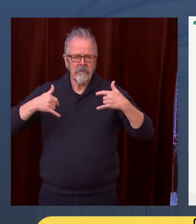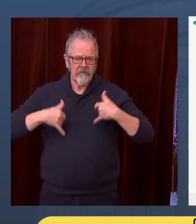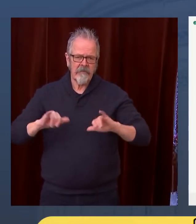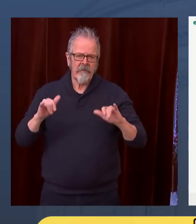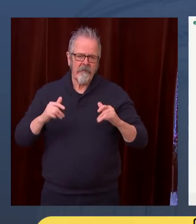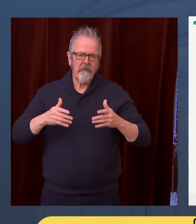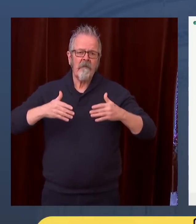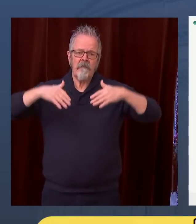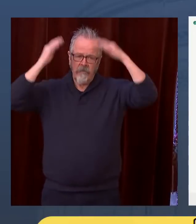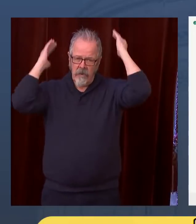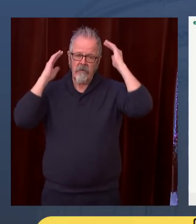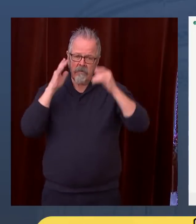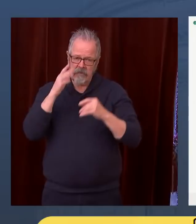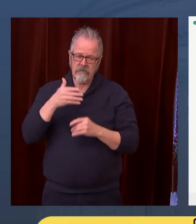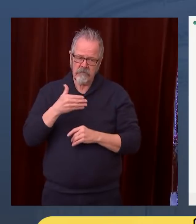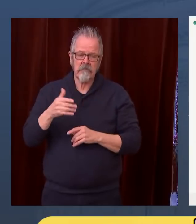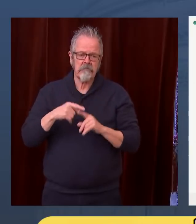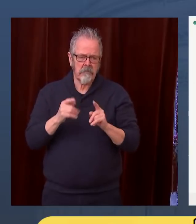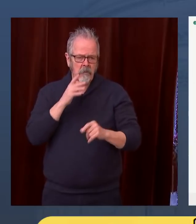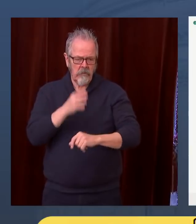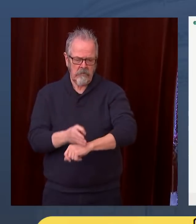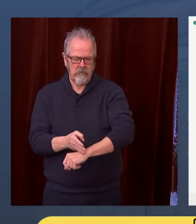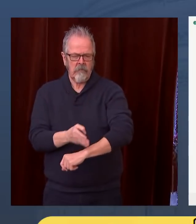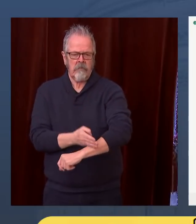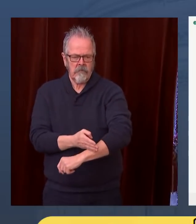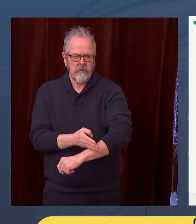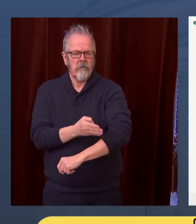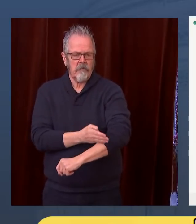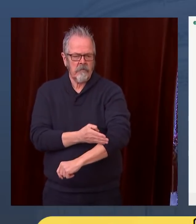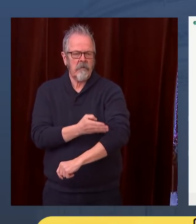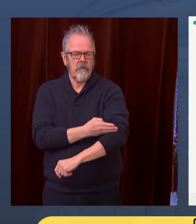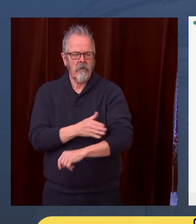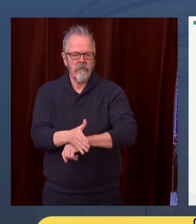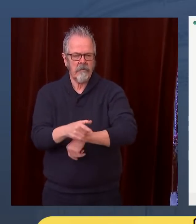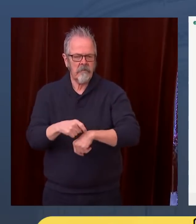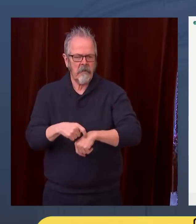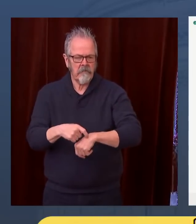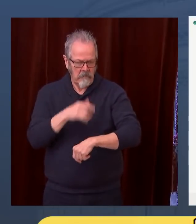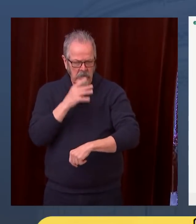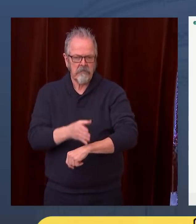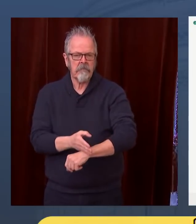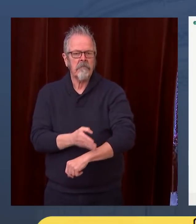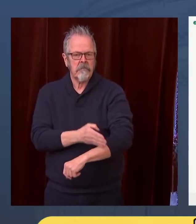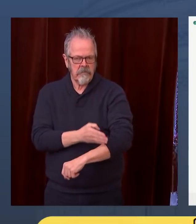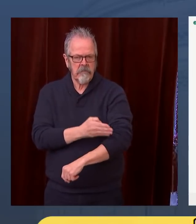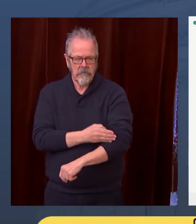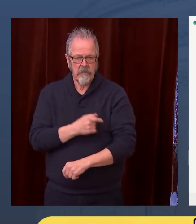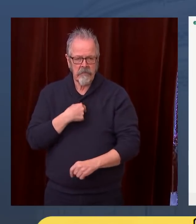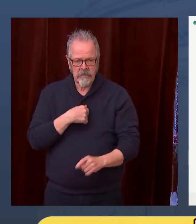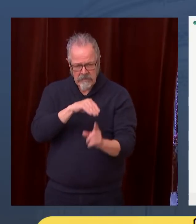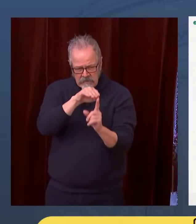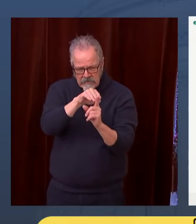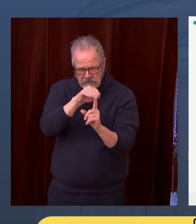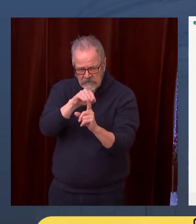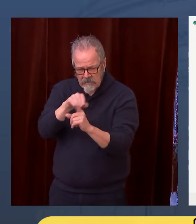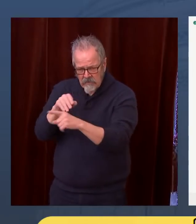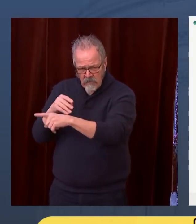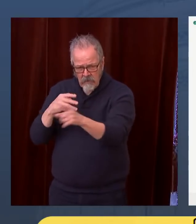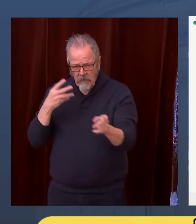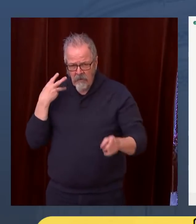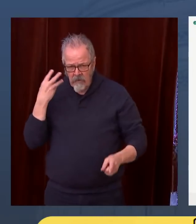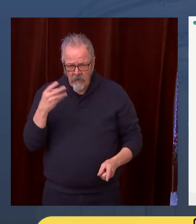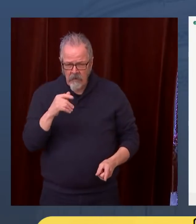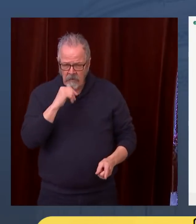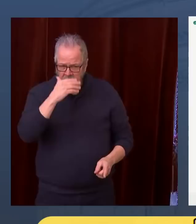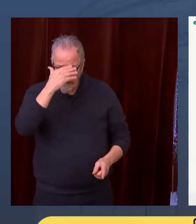to continue to be so. We do want to continue to remind individuals in Washington to do all